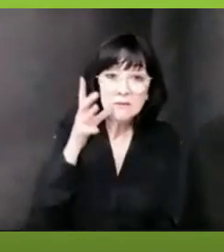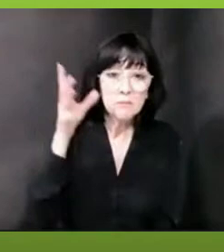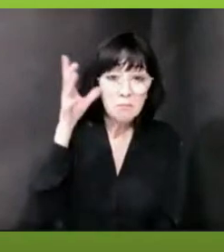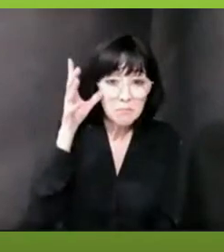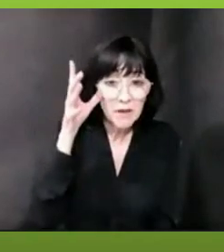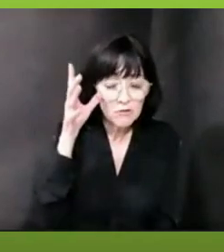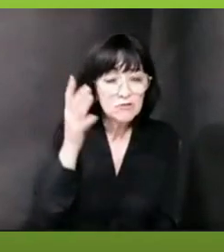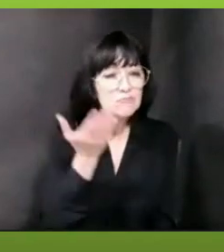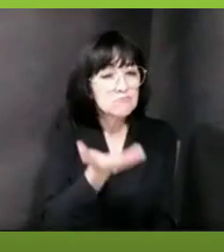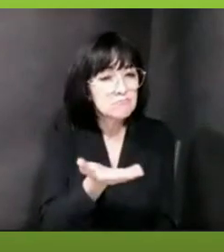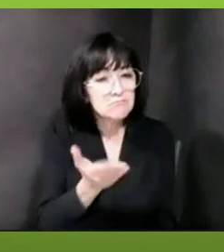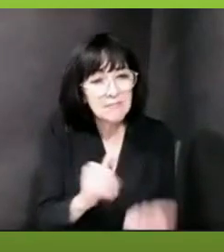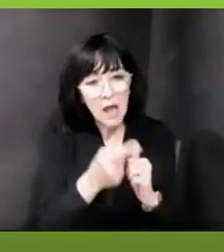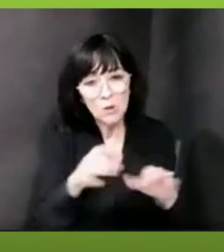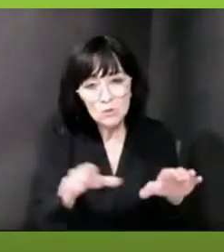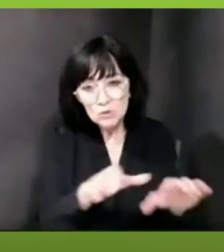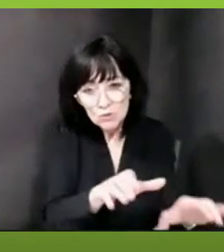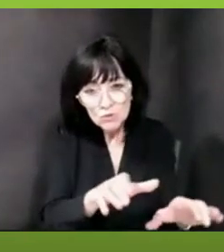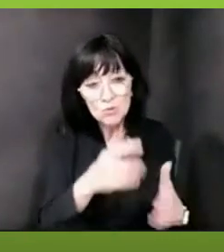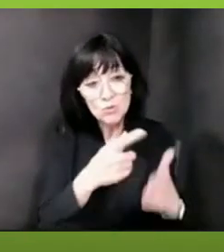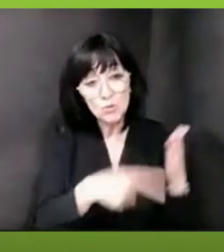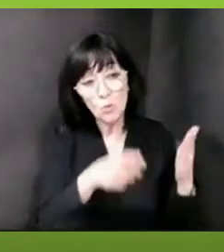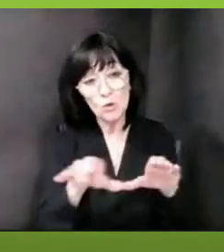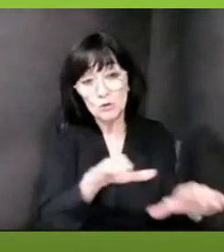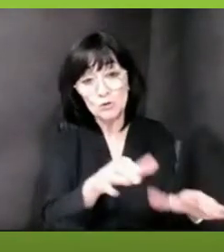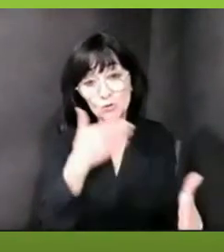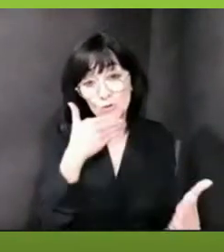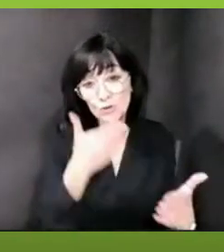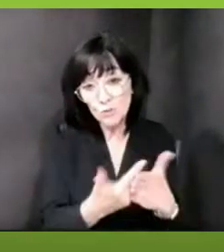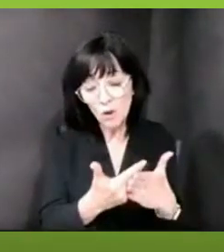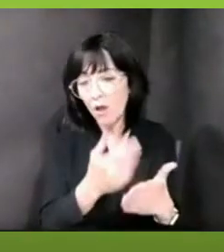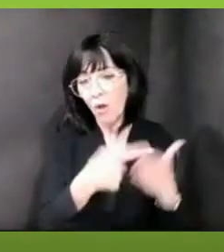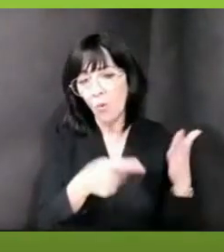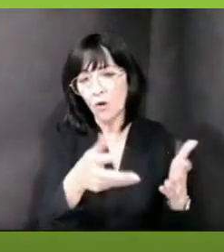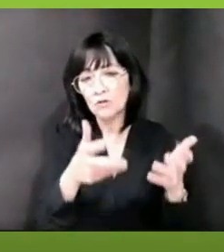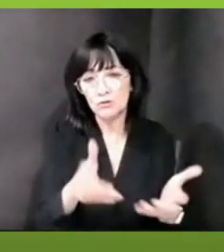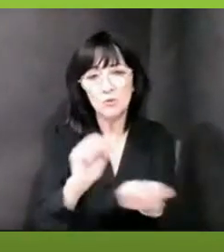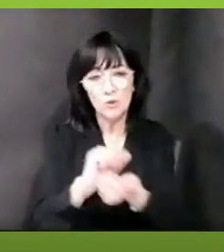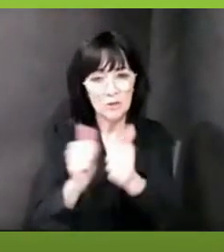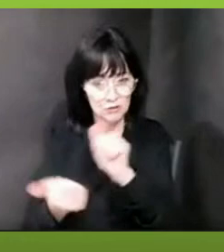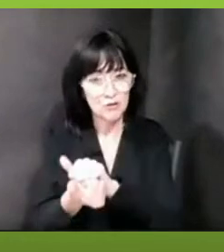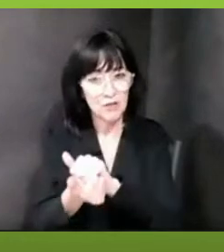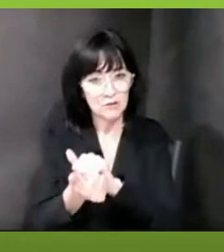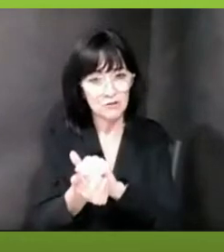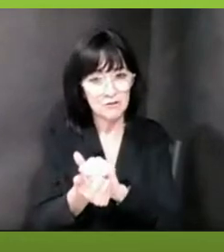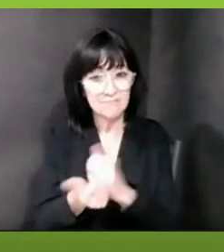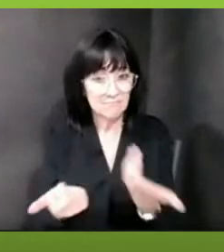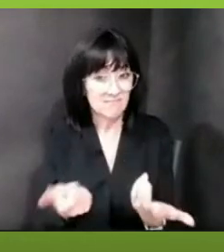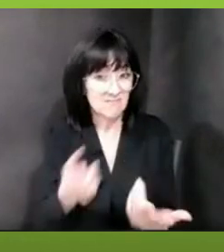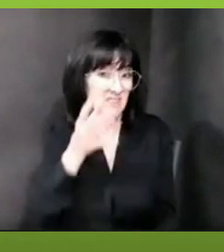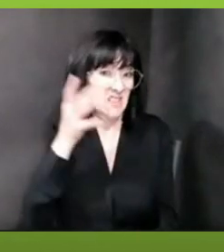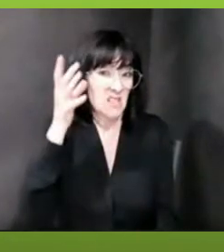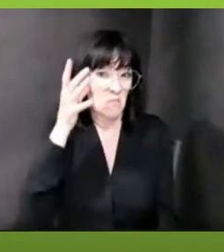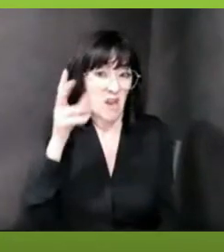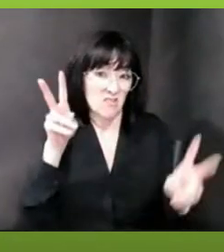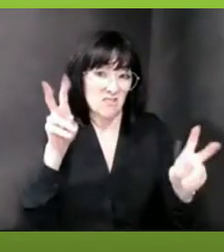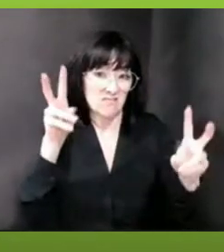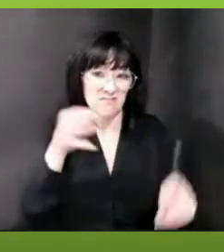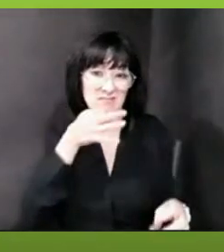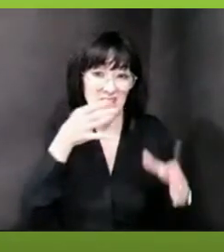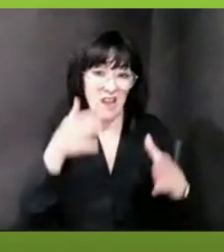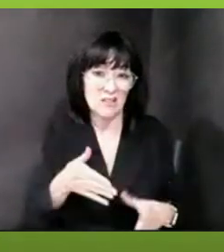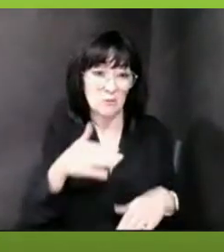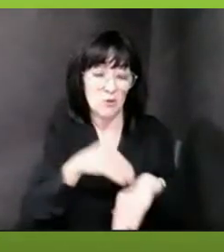like to change? Because that's important as well, because, they are the experts at home. So they can work